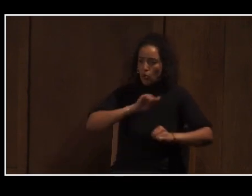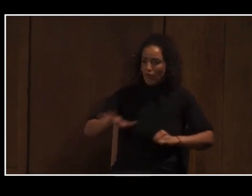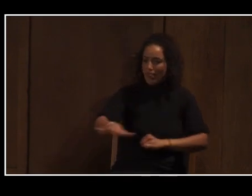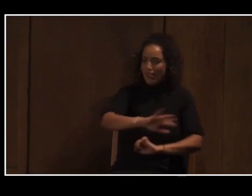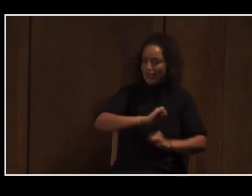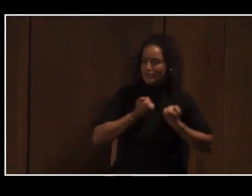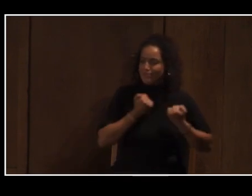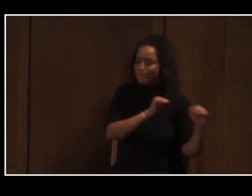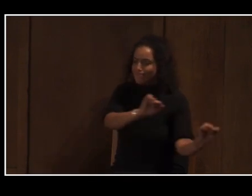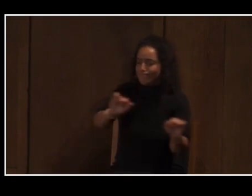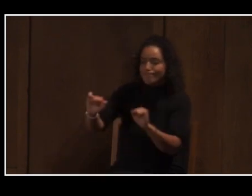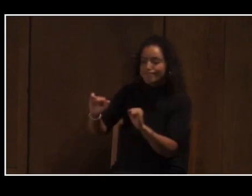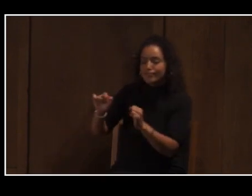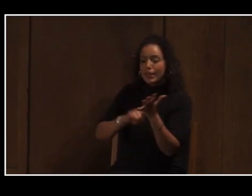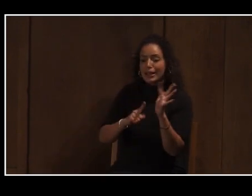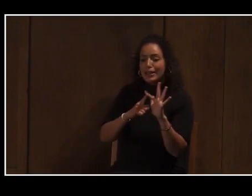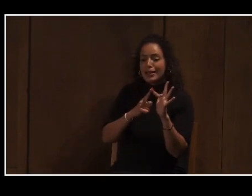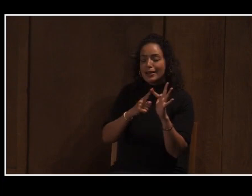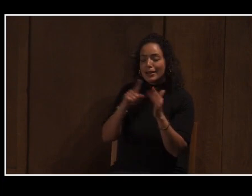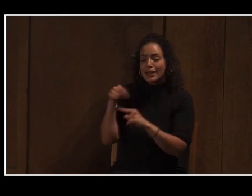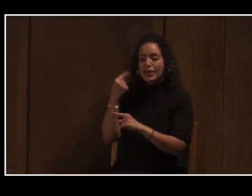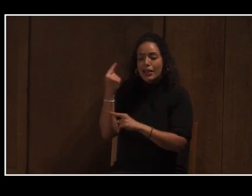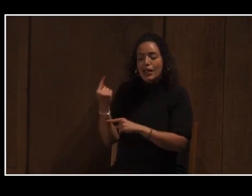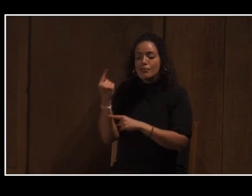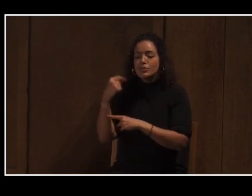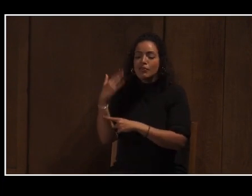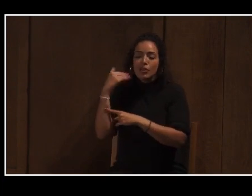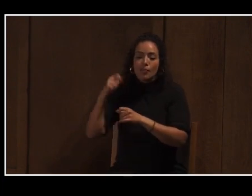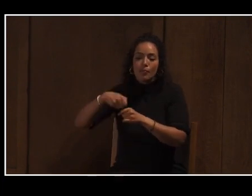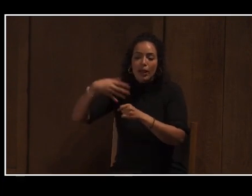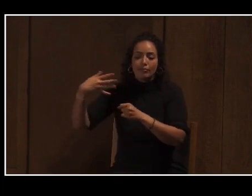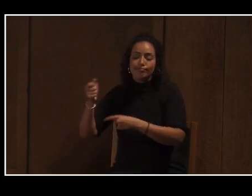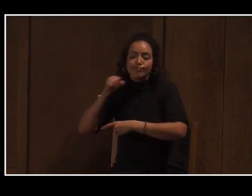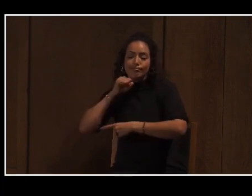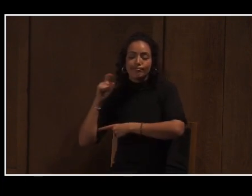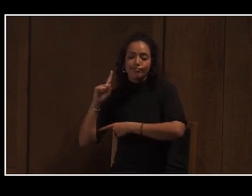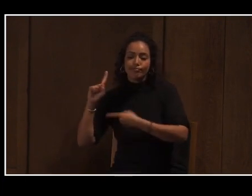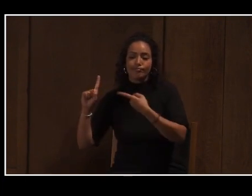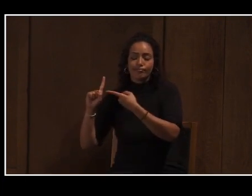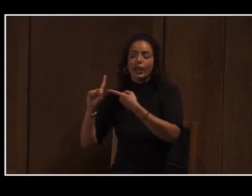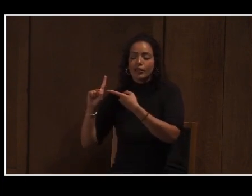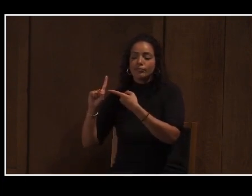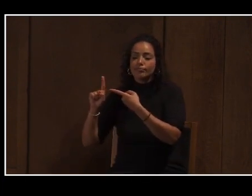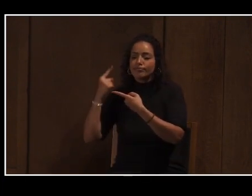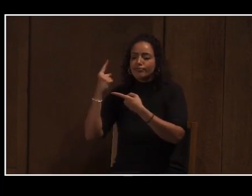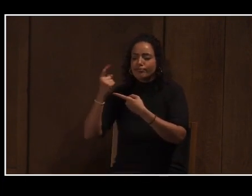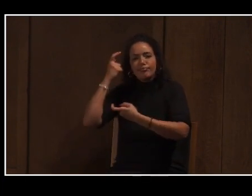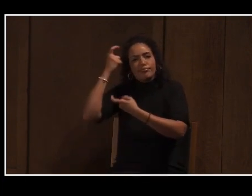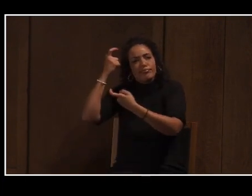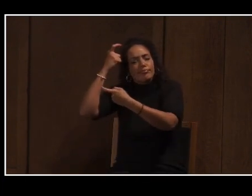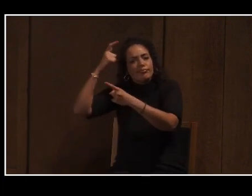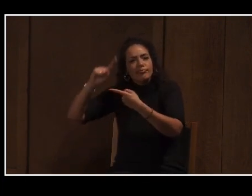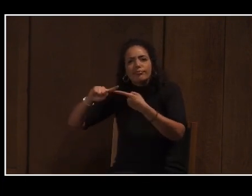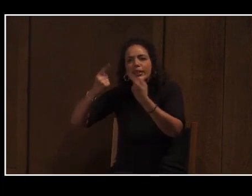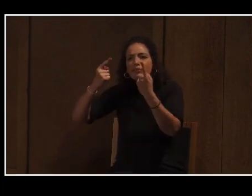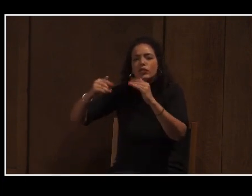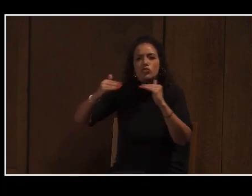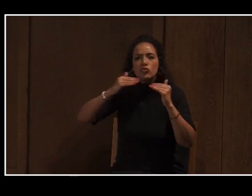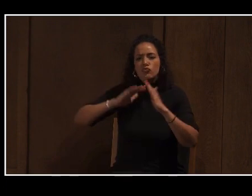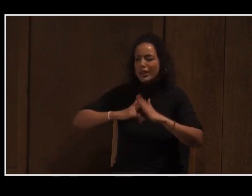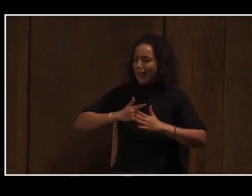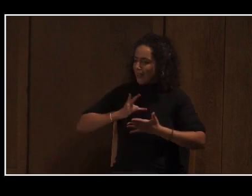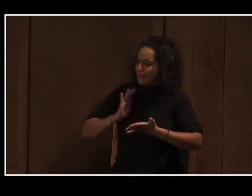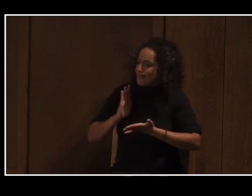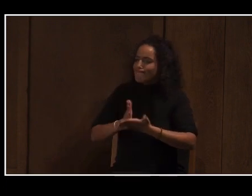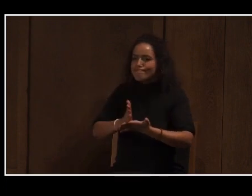Black Jamaican trans man who consistently honors imagination as access to multiple realities. When I spoke to him about this